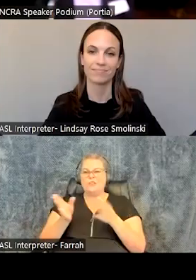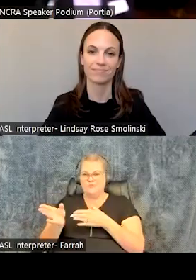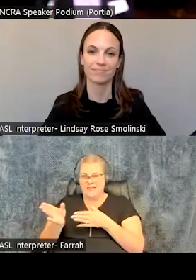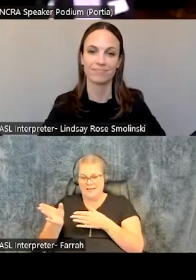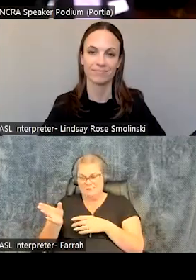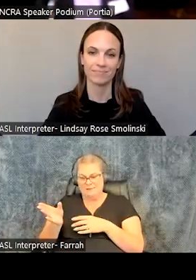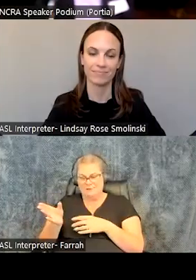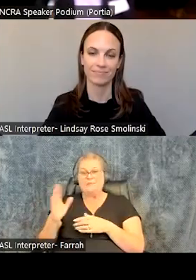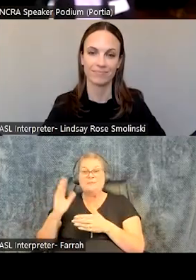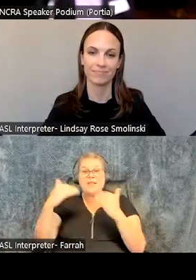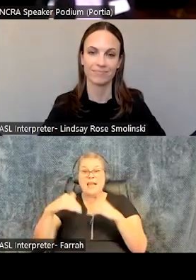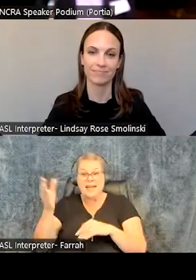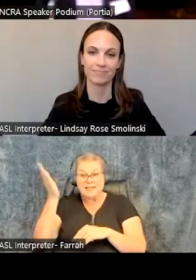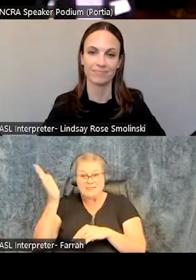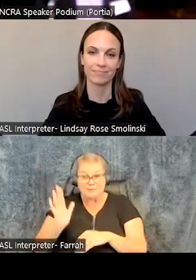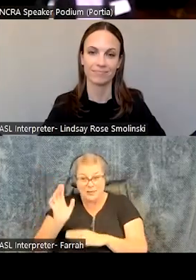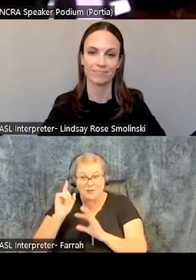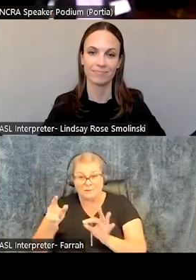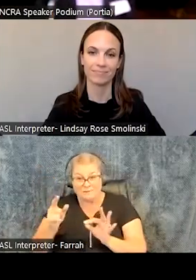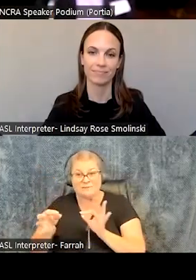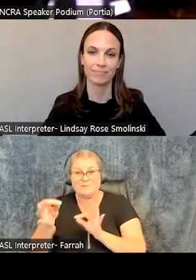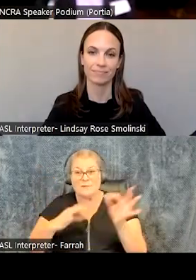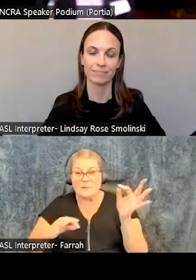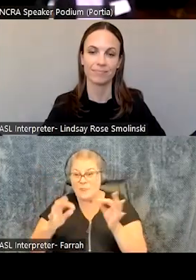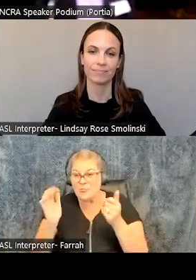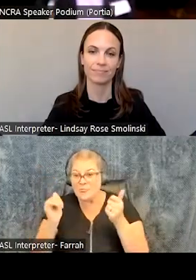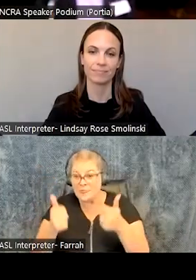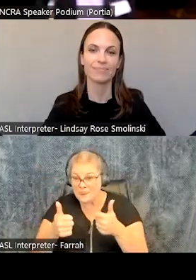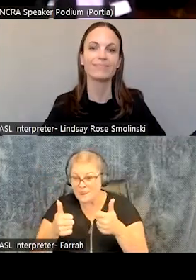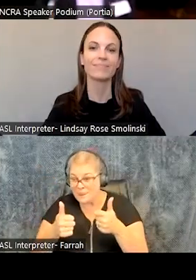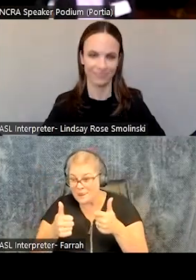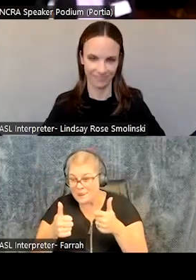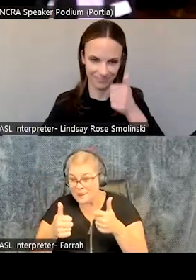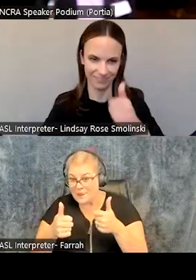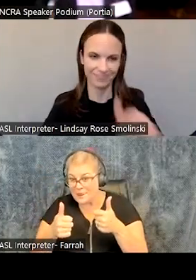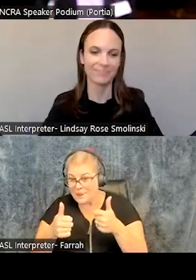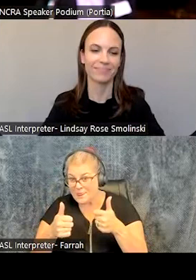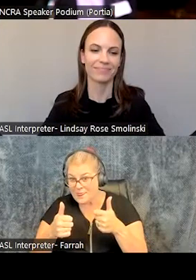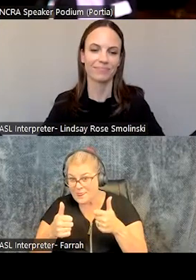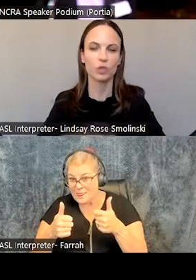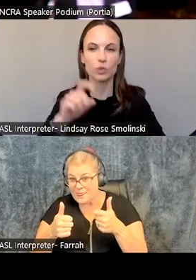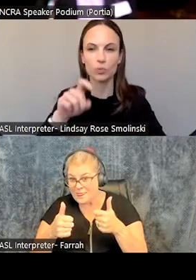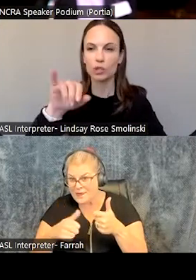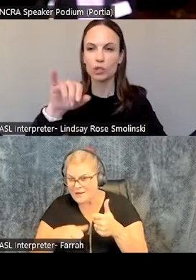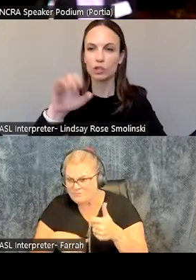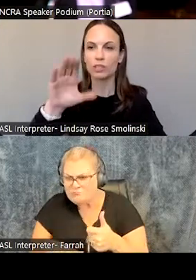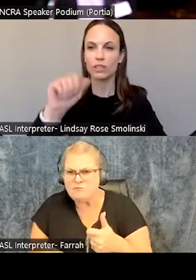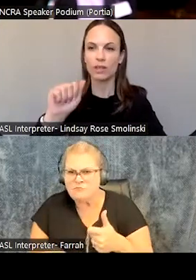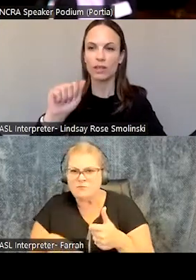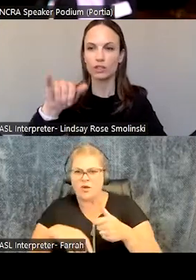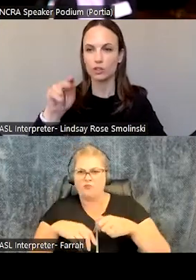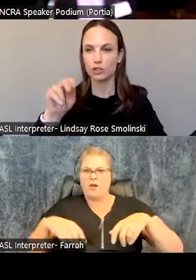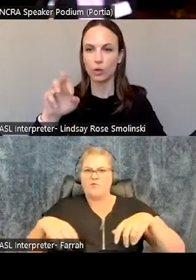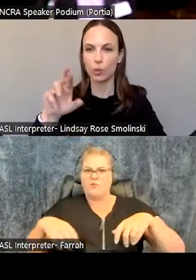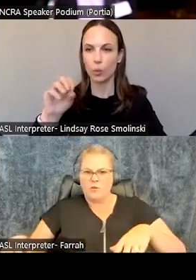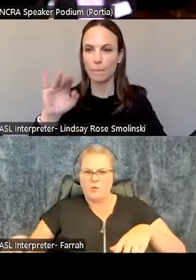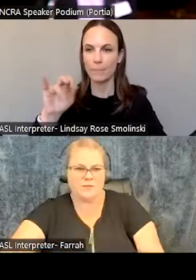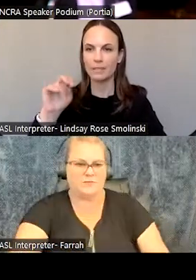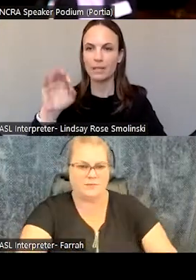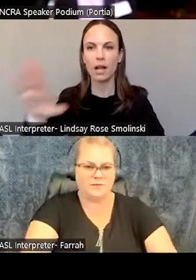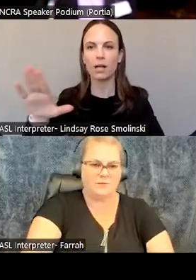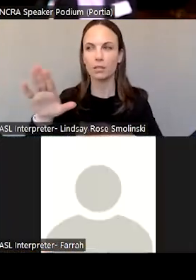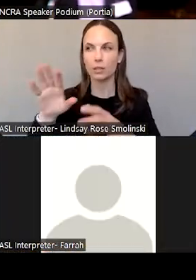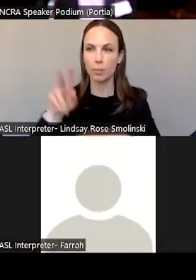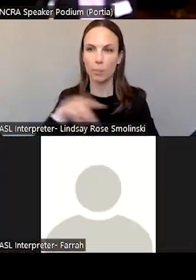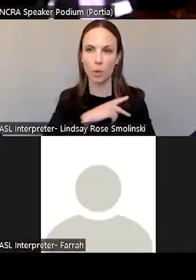The next speaker was intended to be Jessica Jane Robinson on her personal carbon calculator.